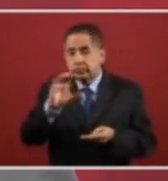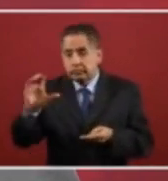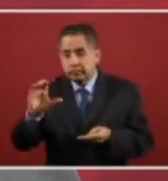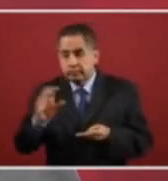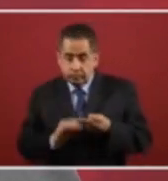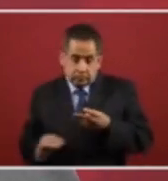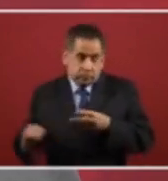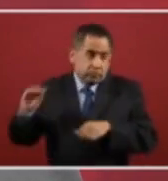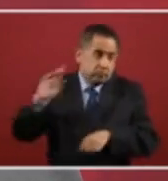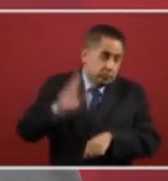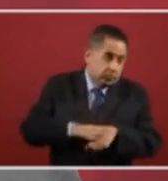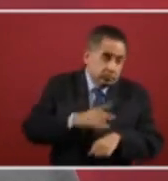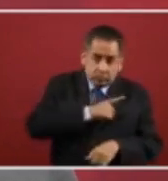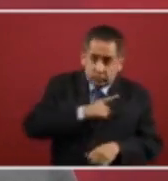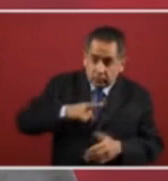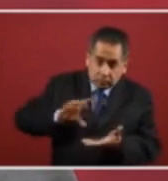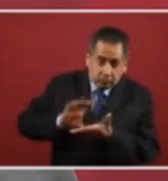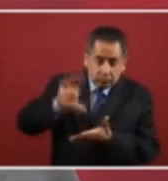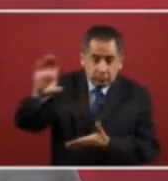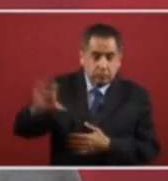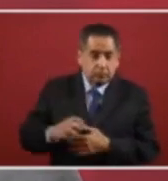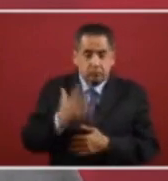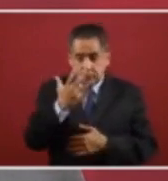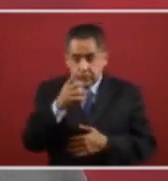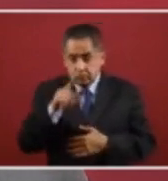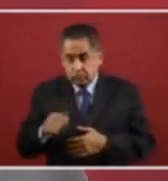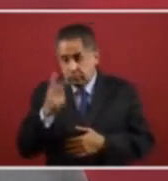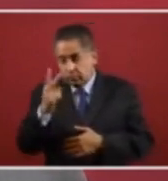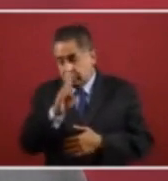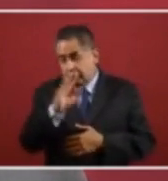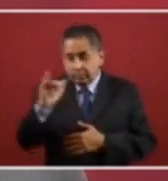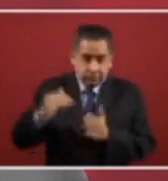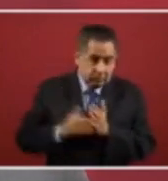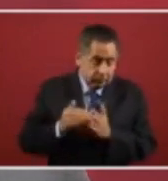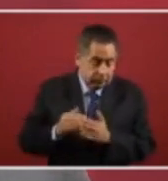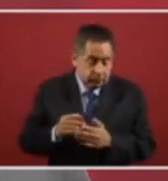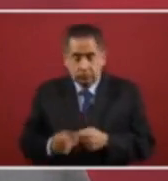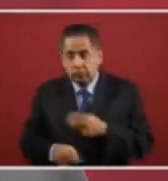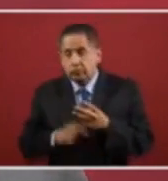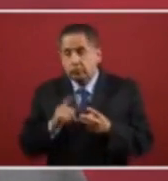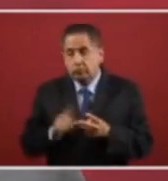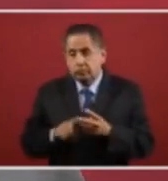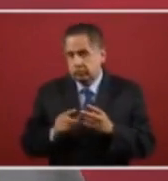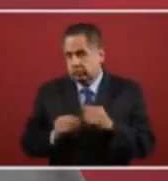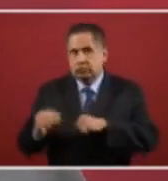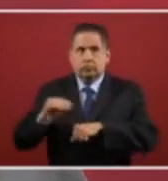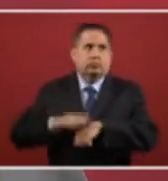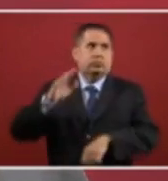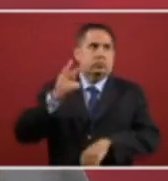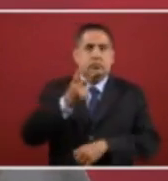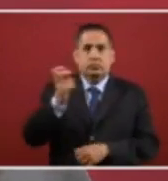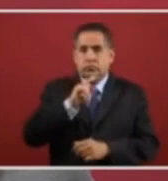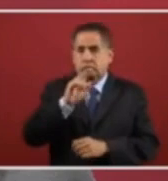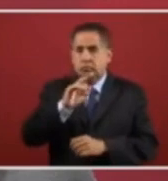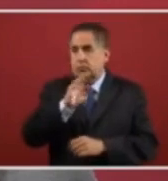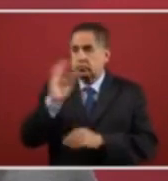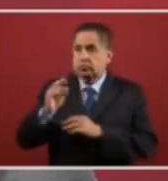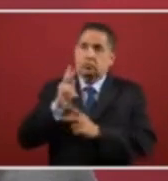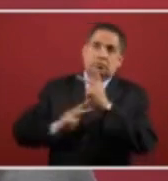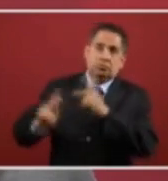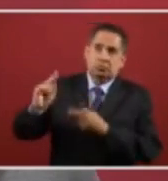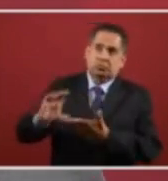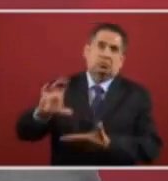Calderon, the debt left it at 5.2 million billion. It grew more